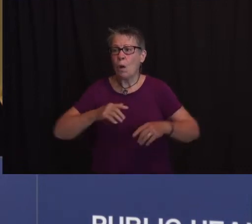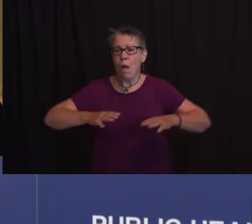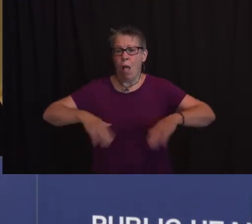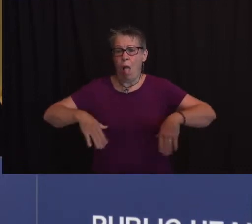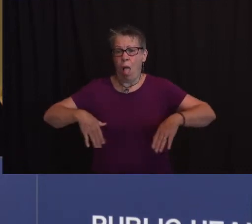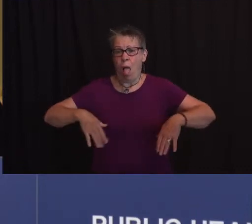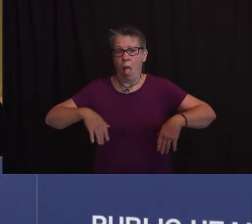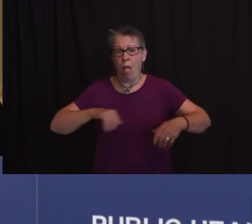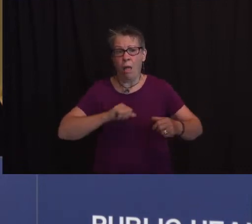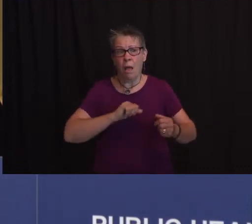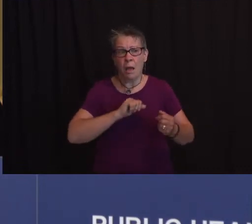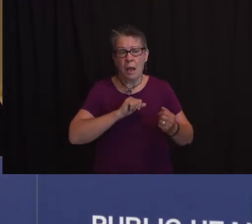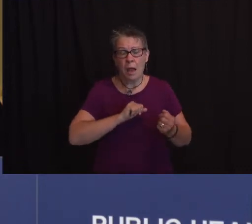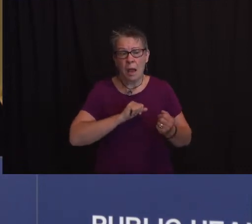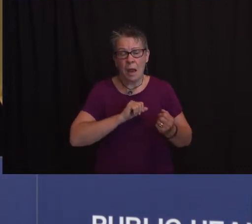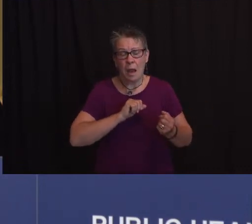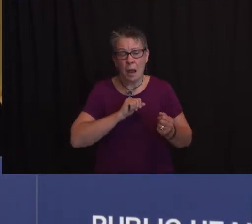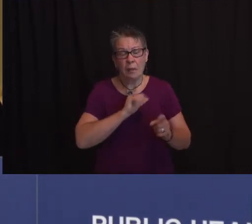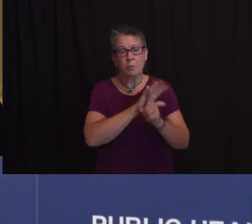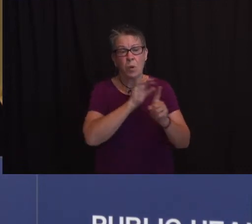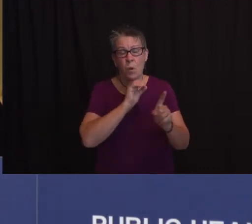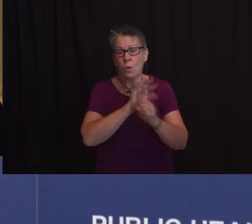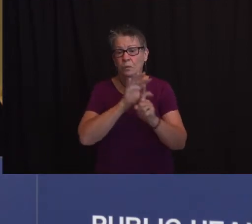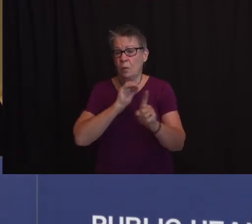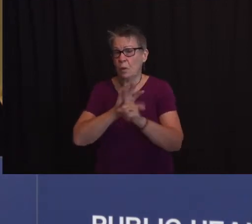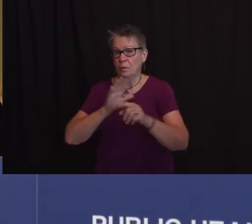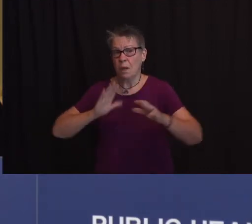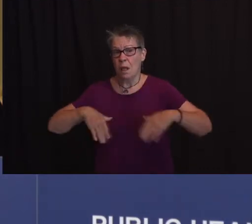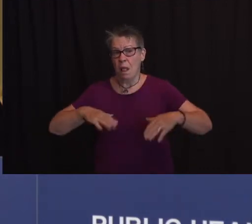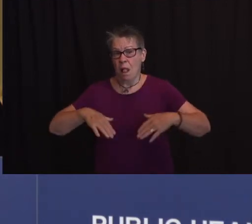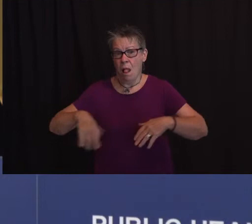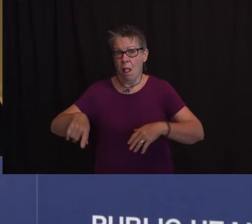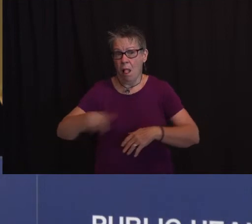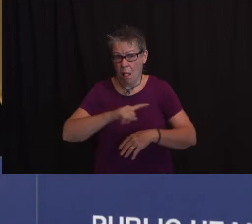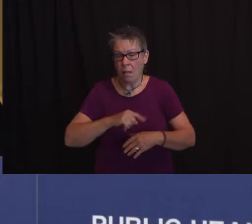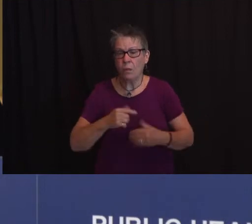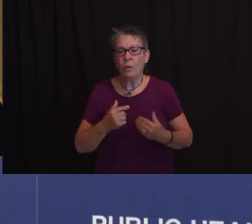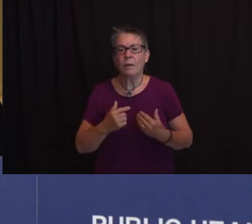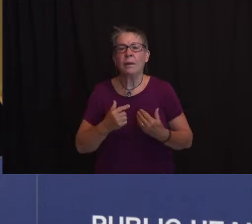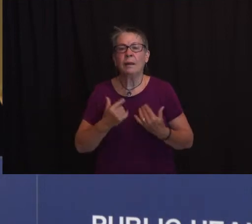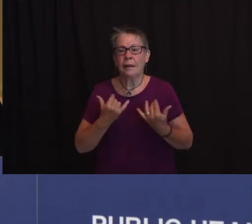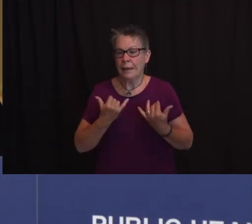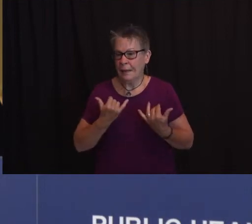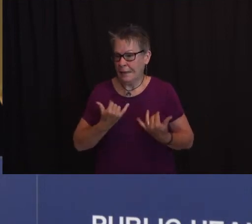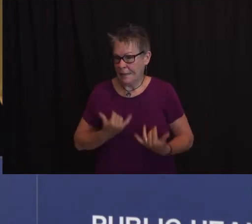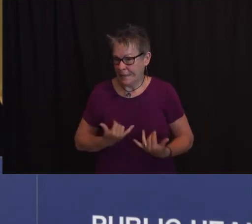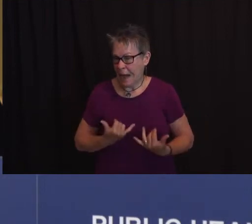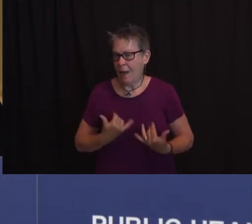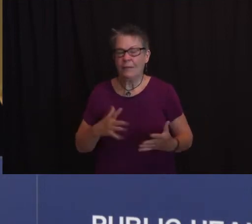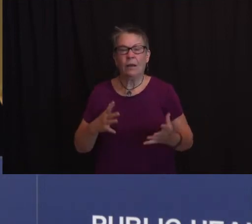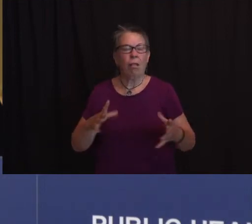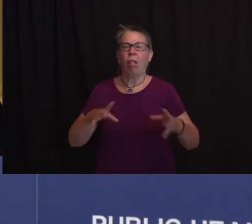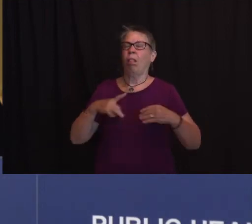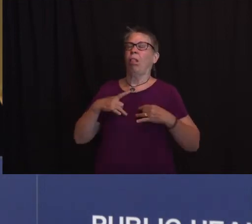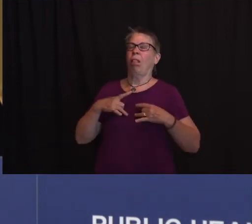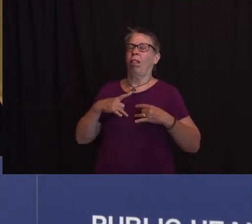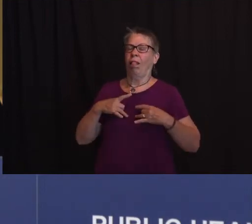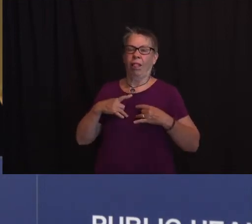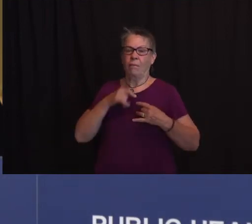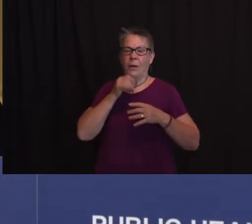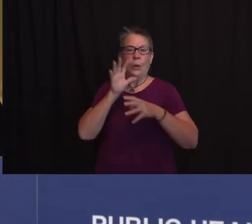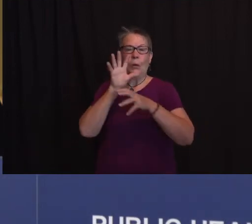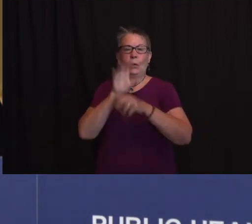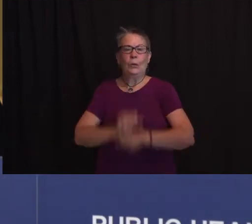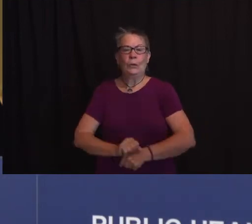get that exposure last year. We're also seeing increases in other respiratory viruses like parainfluenza,